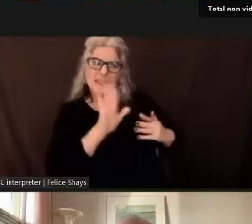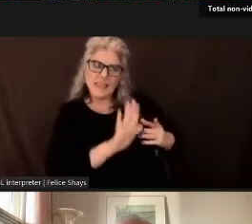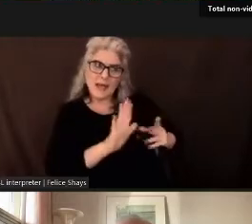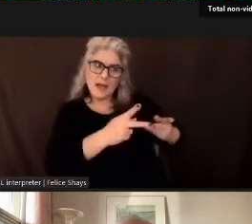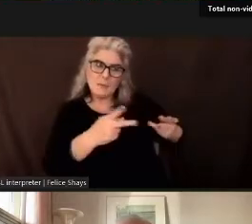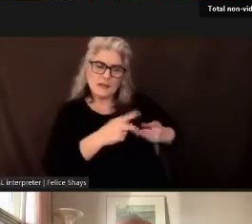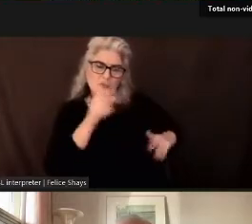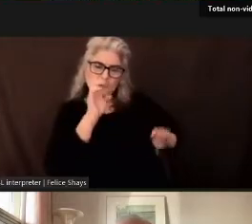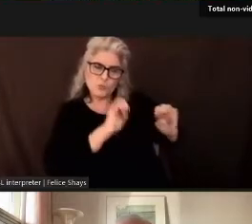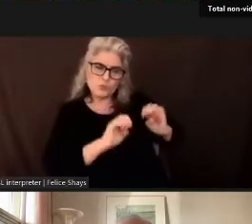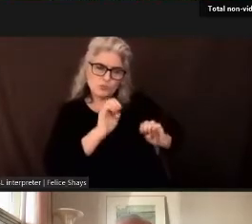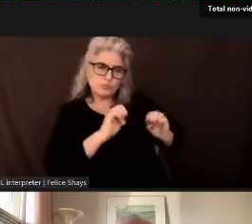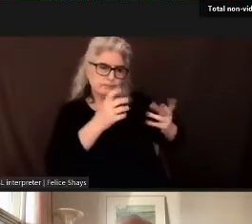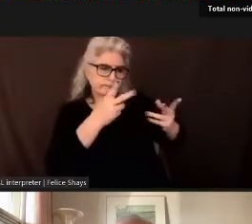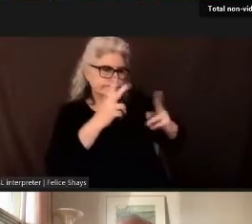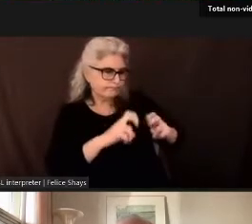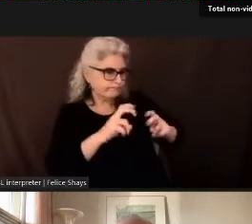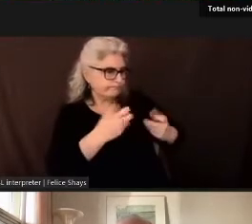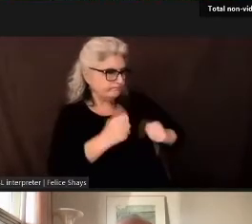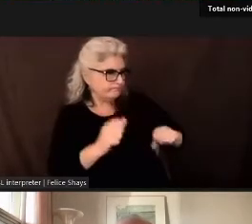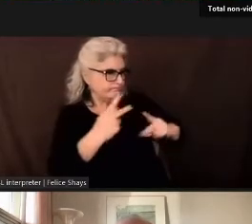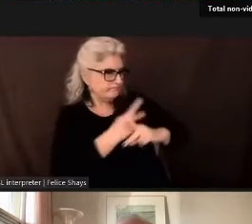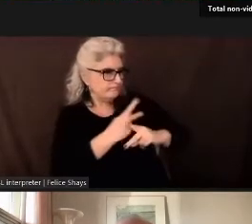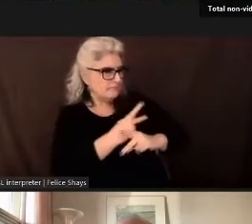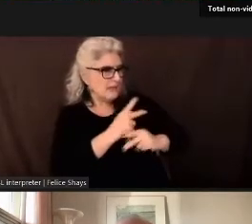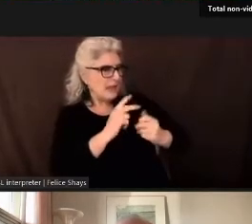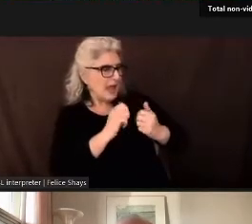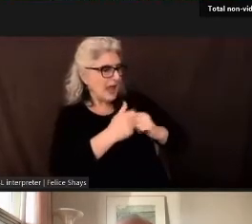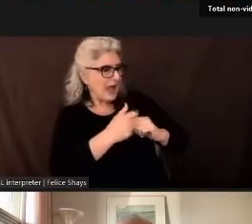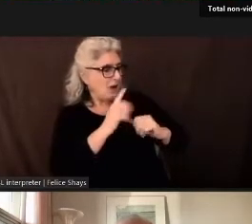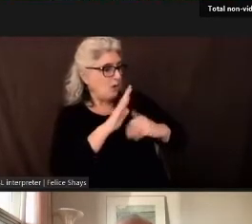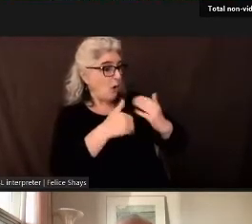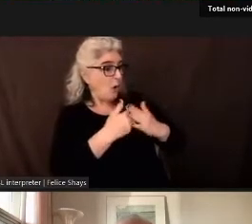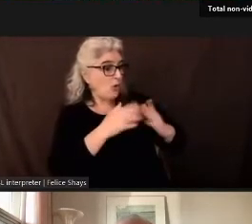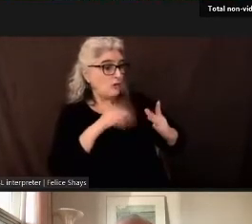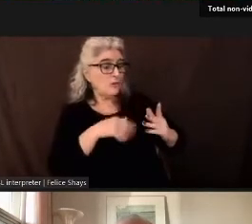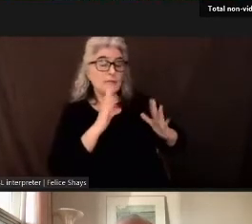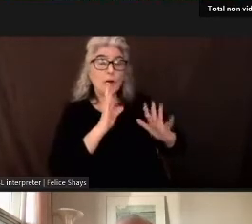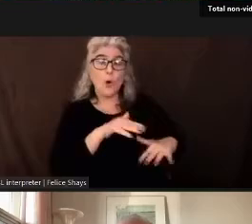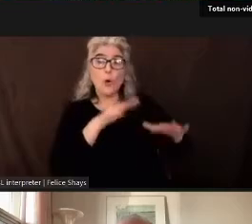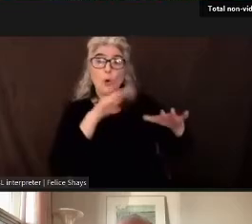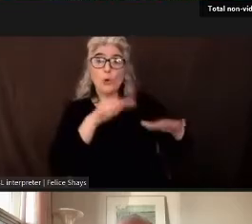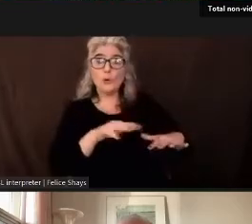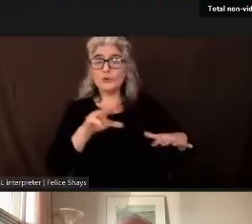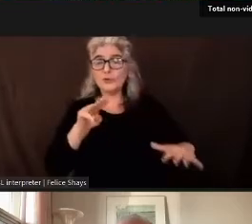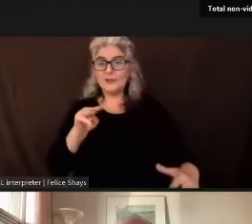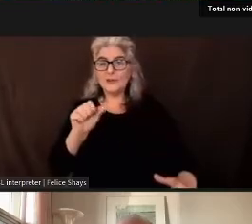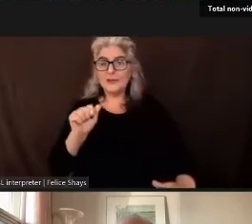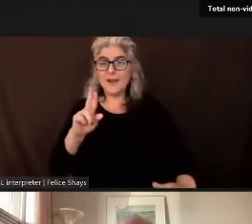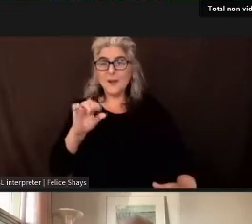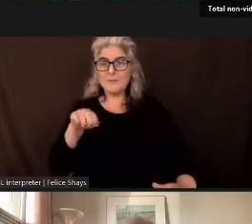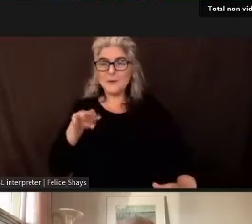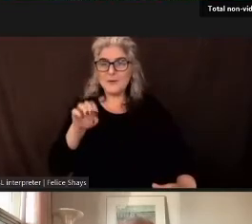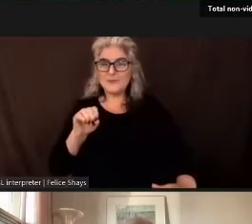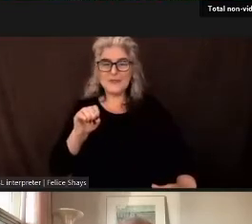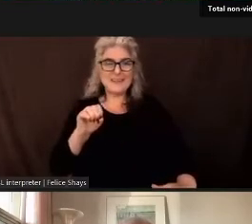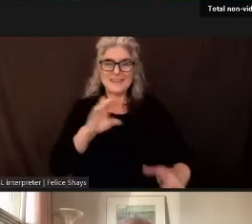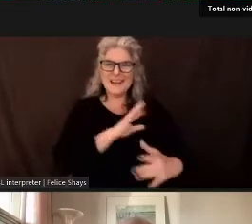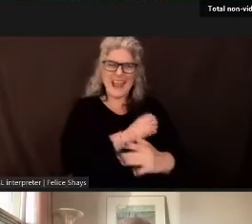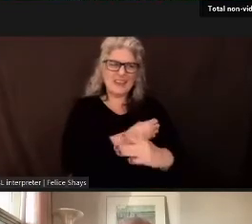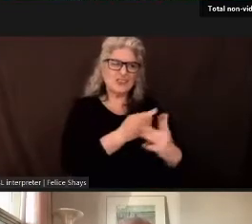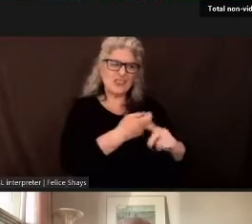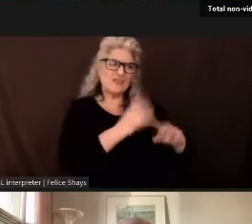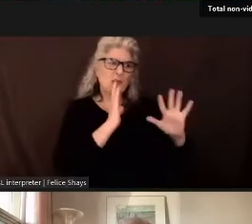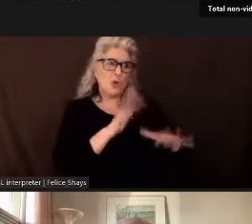to connect and test these marine energy converters, we can go beyond some